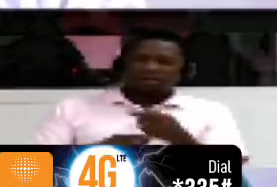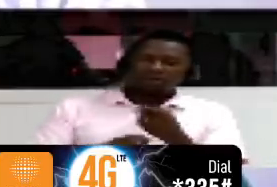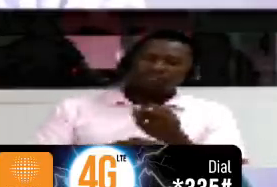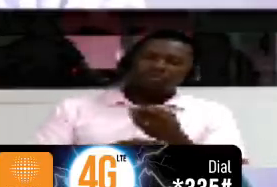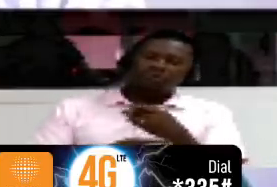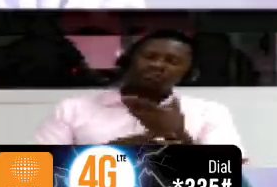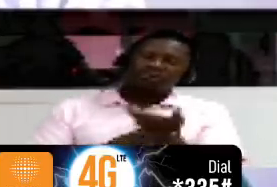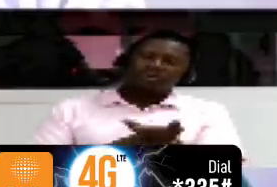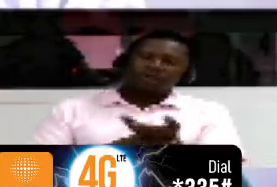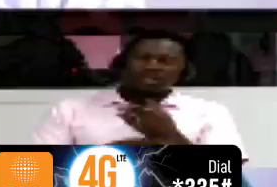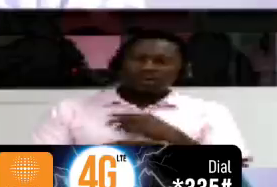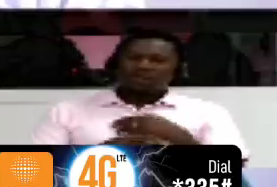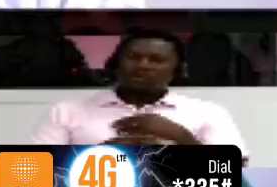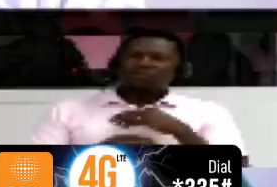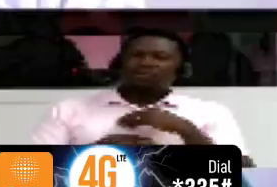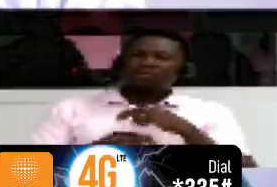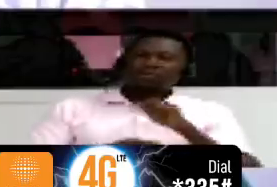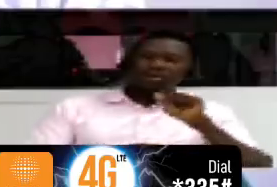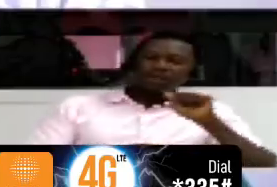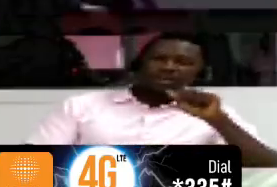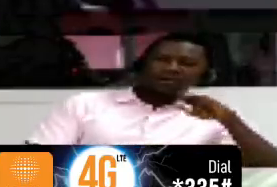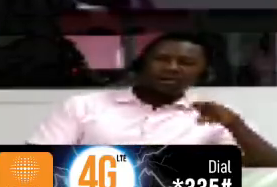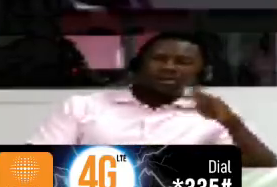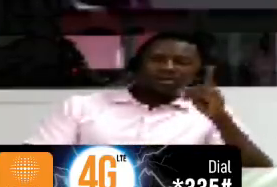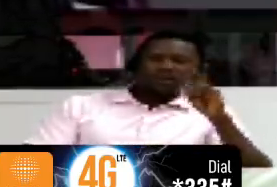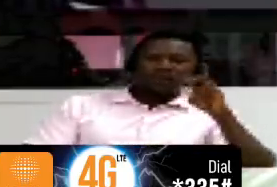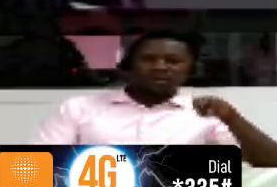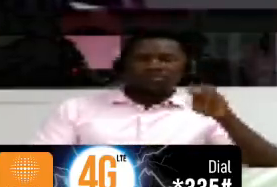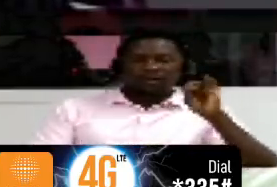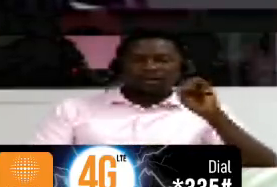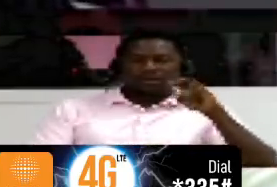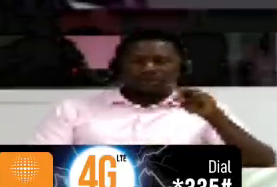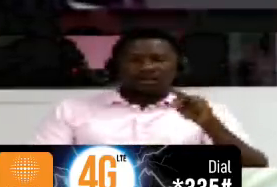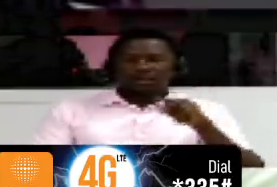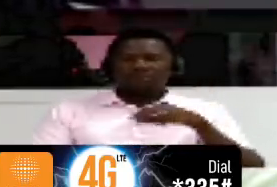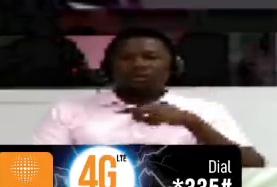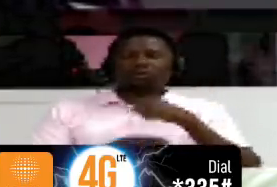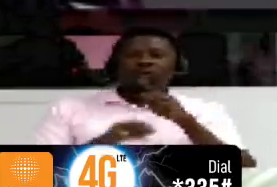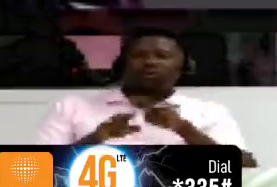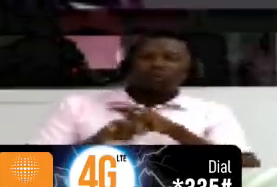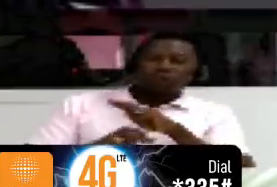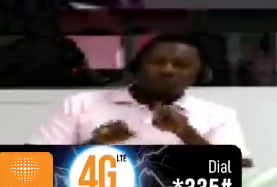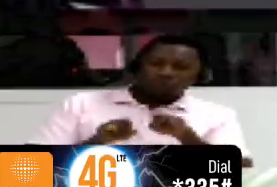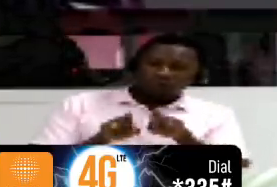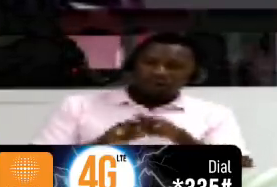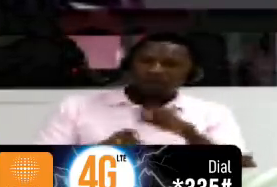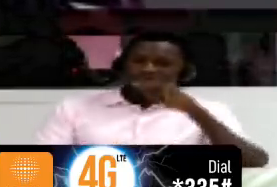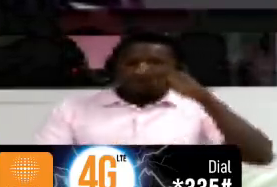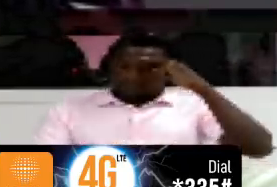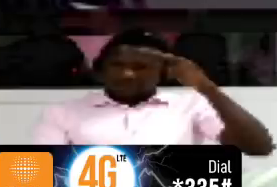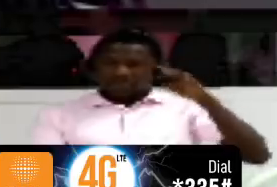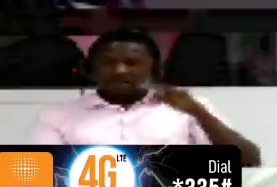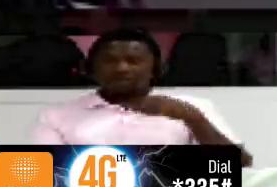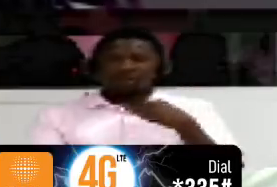of administrative body, essentially, with ministers. Can we talk about the